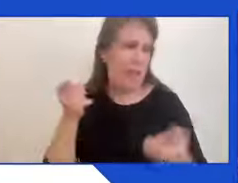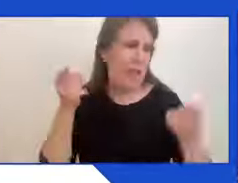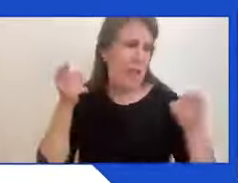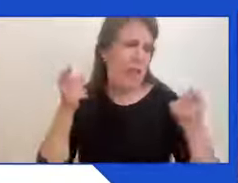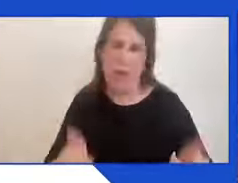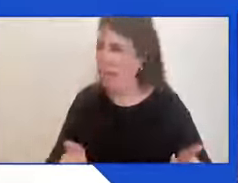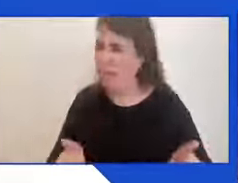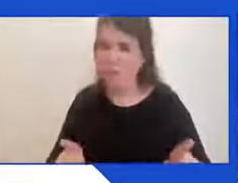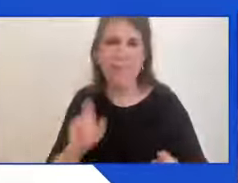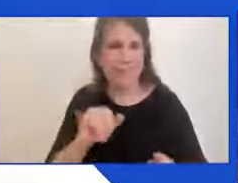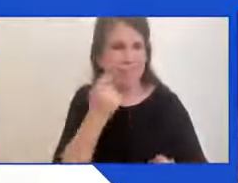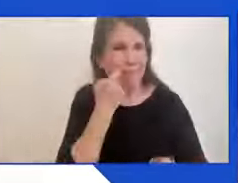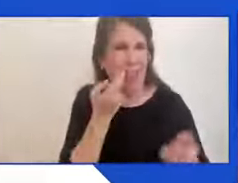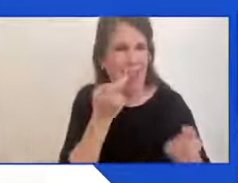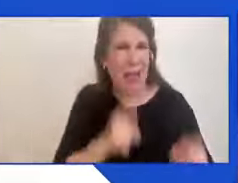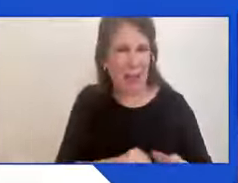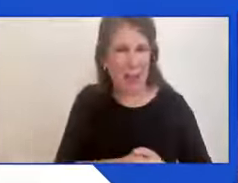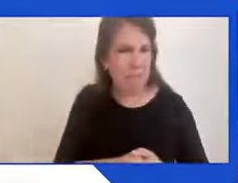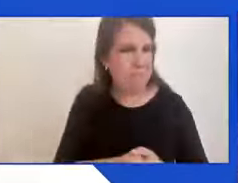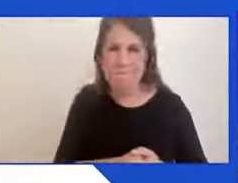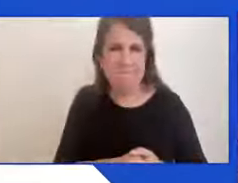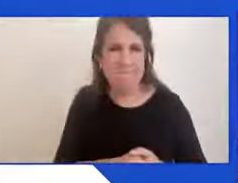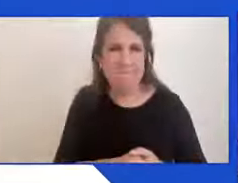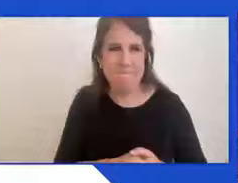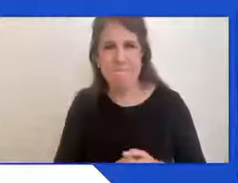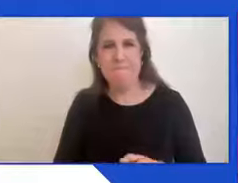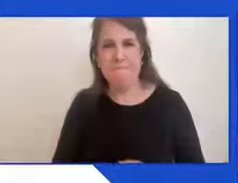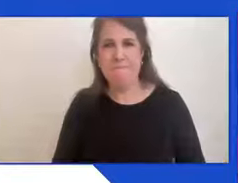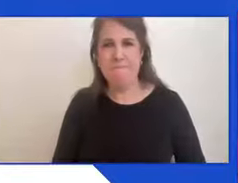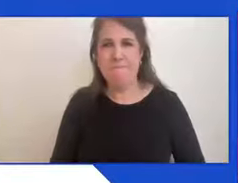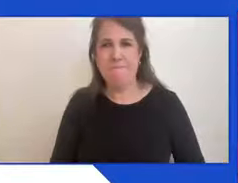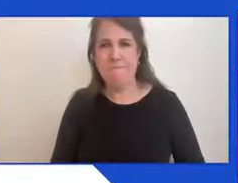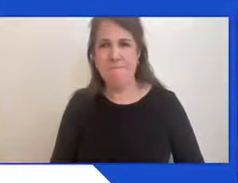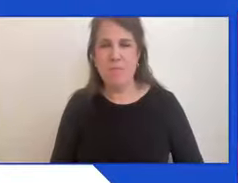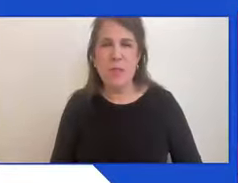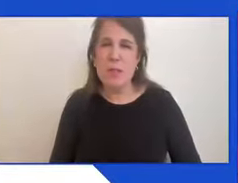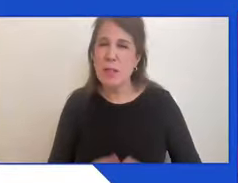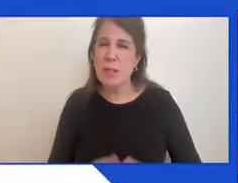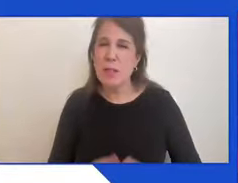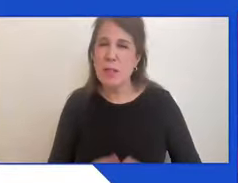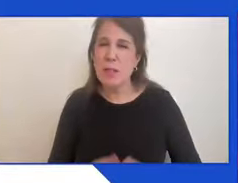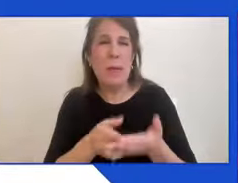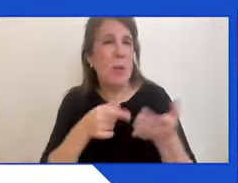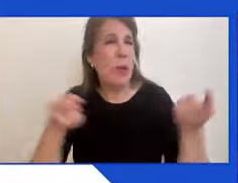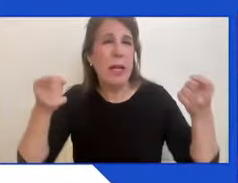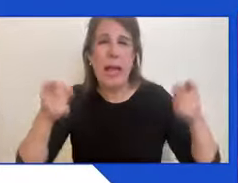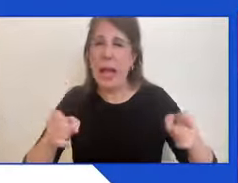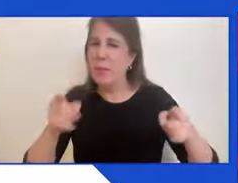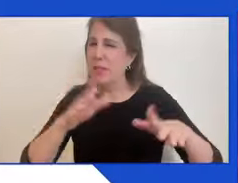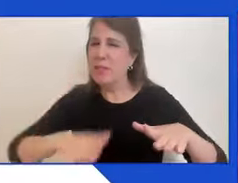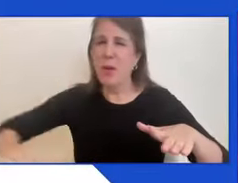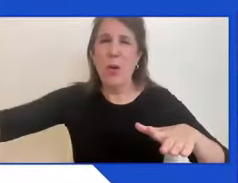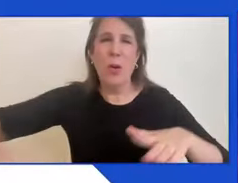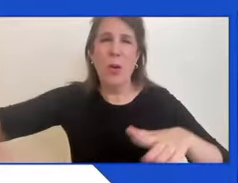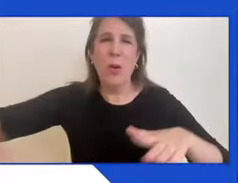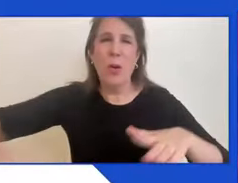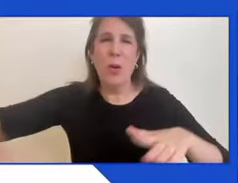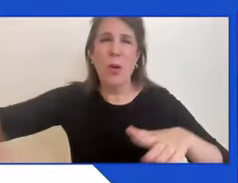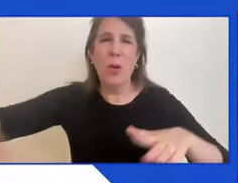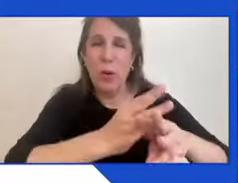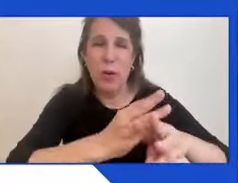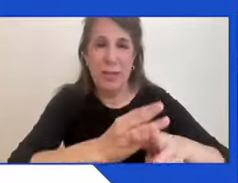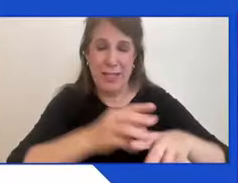That should not be happening here. So, no matter what happens anyplace else, we can do better